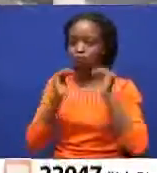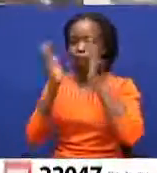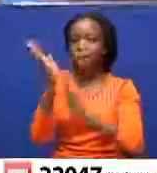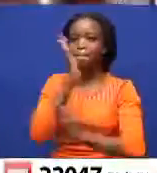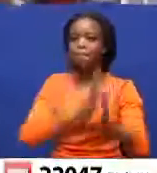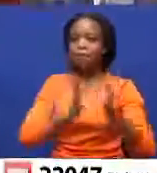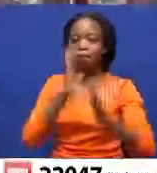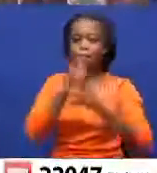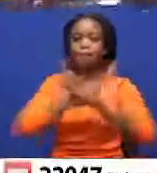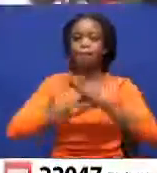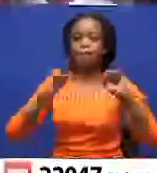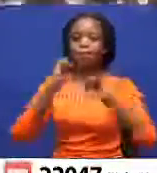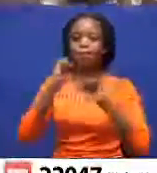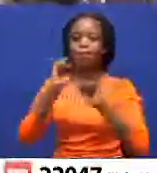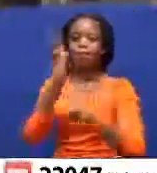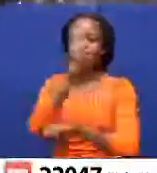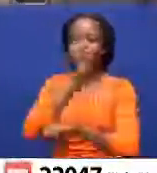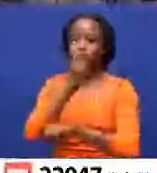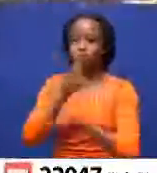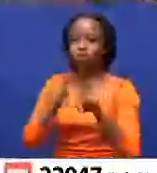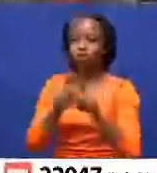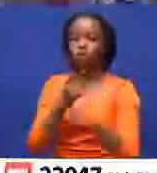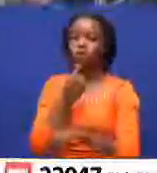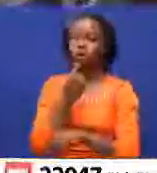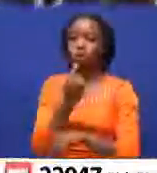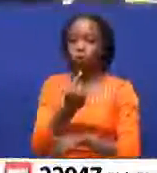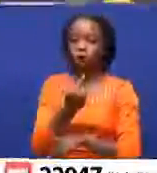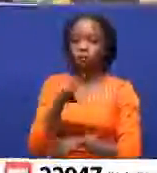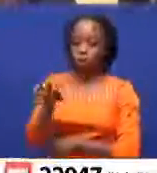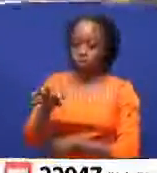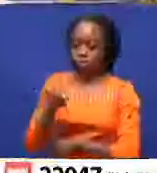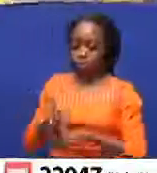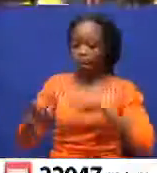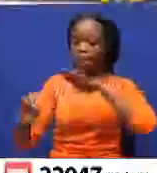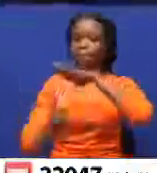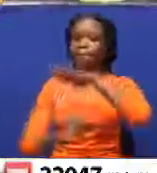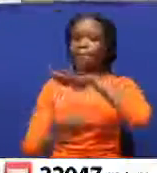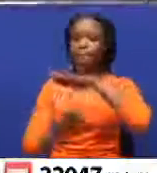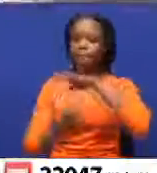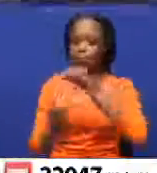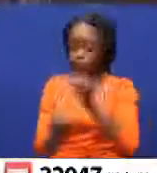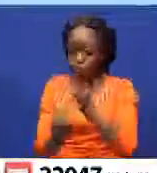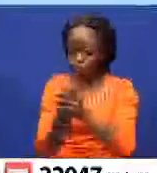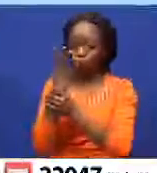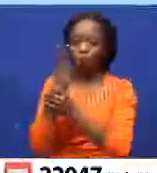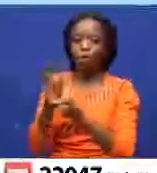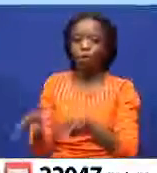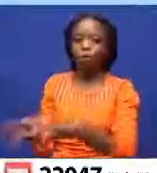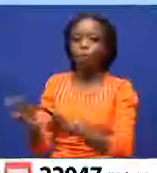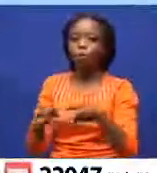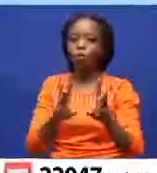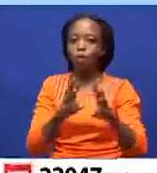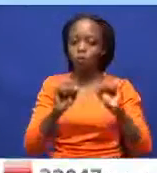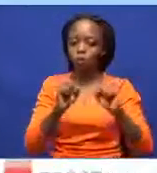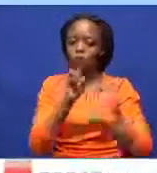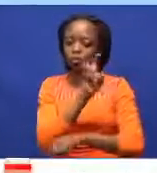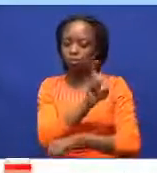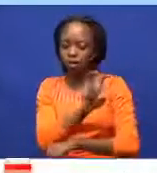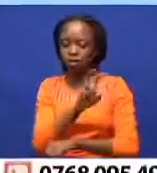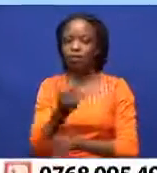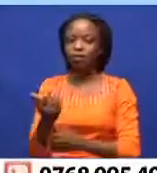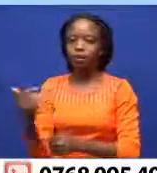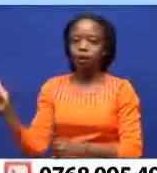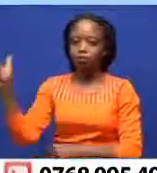President Kenyatta has also directed the Transport Ministry to come up with a model which will see domestic